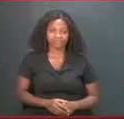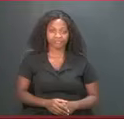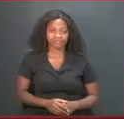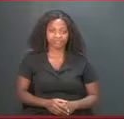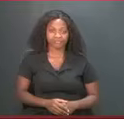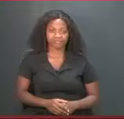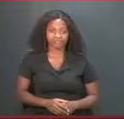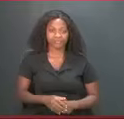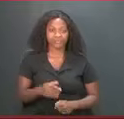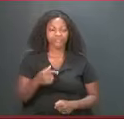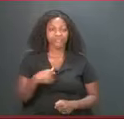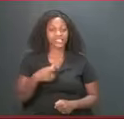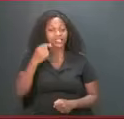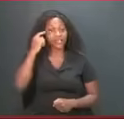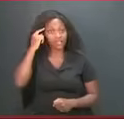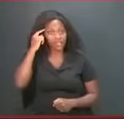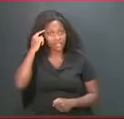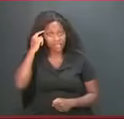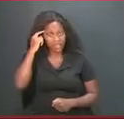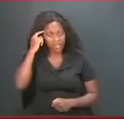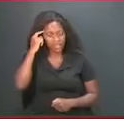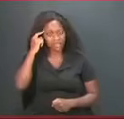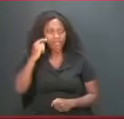the House will prefer